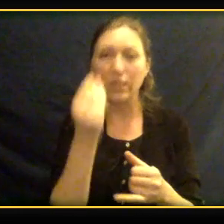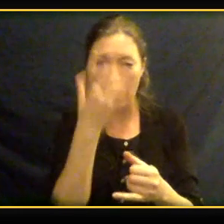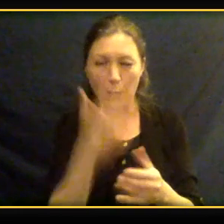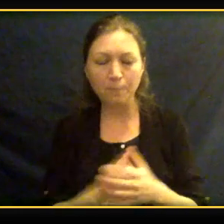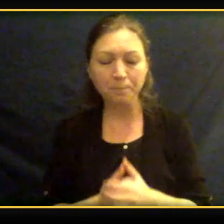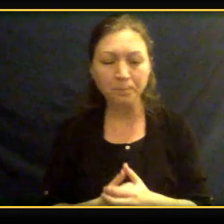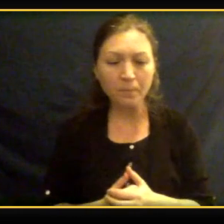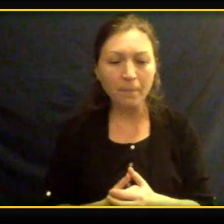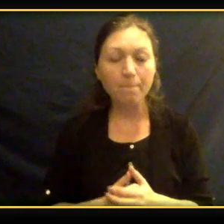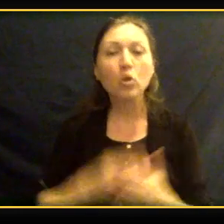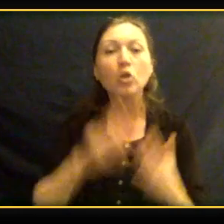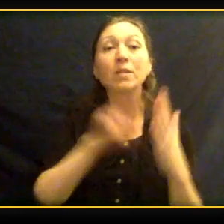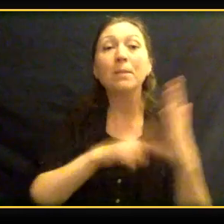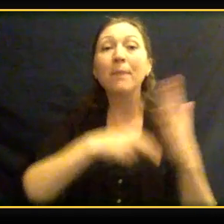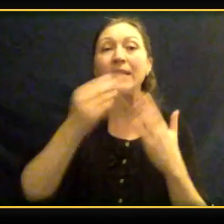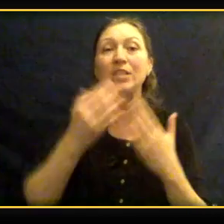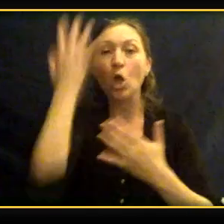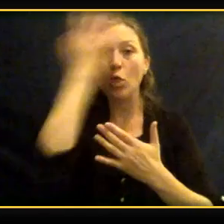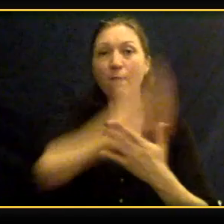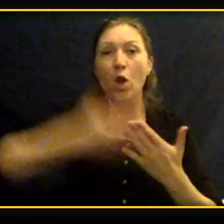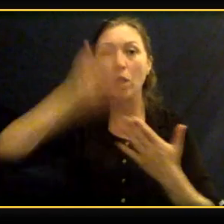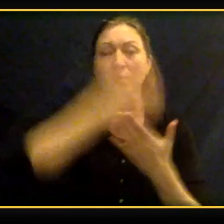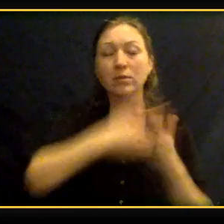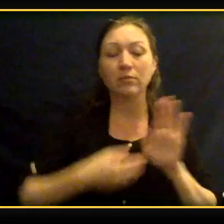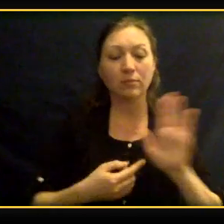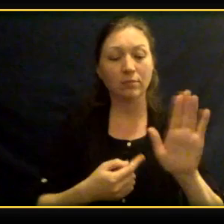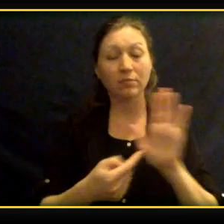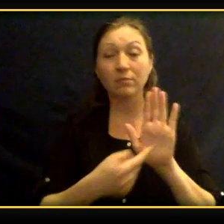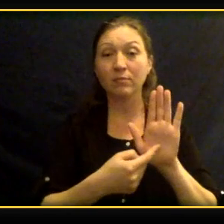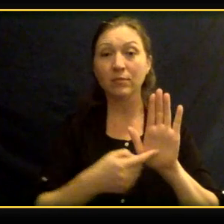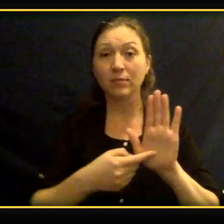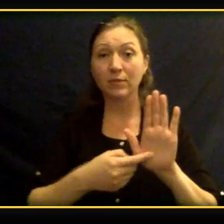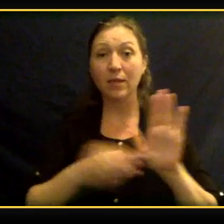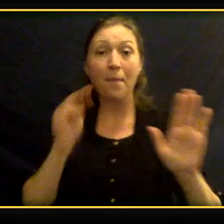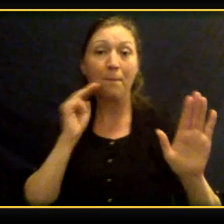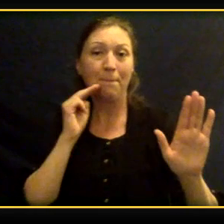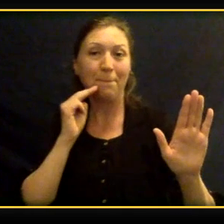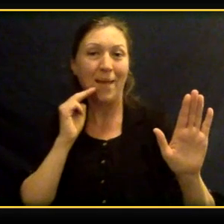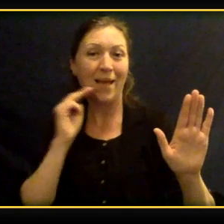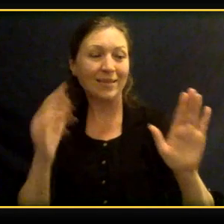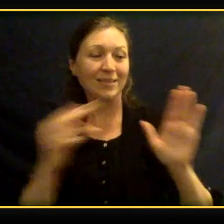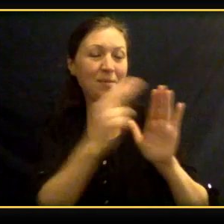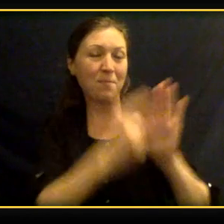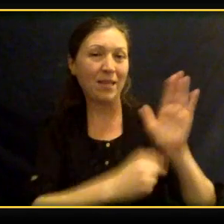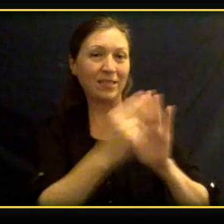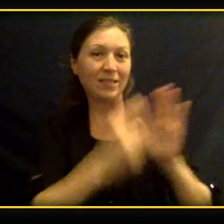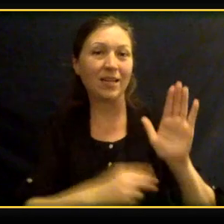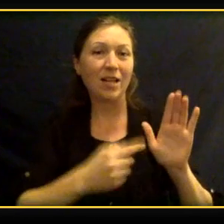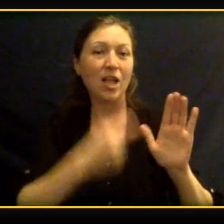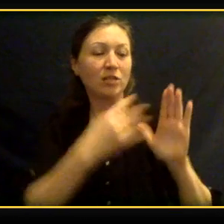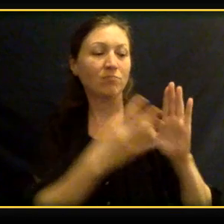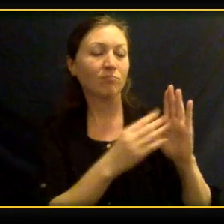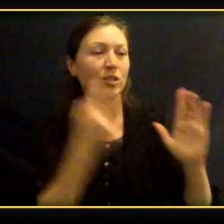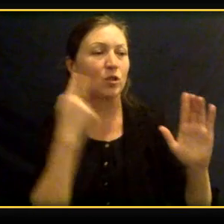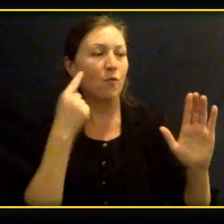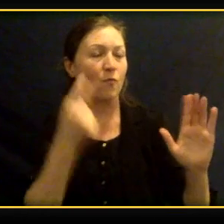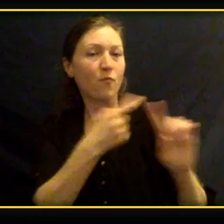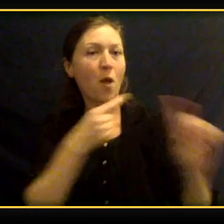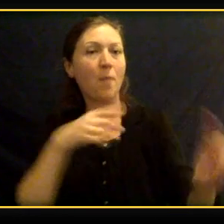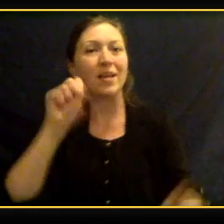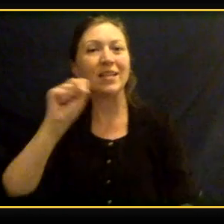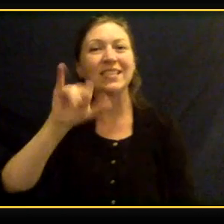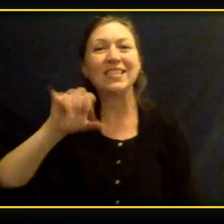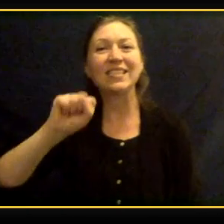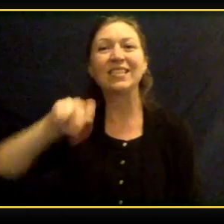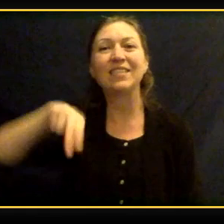painted by Max. It is patterned after the myth of Sisyphus. Sisyphus was damned to the lower